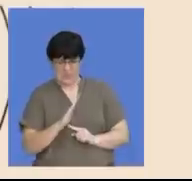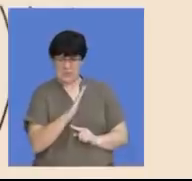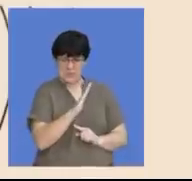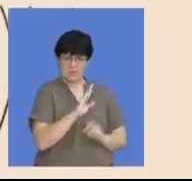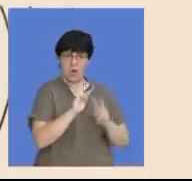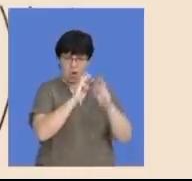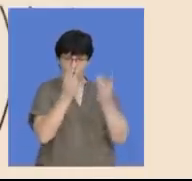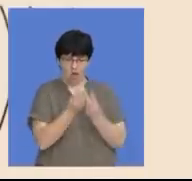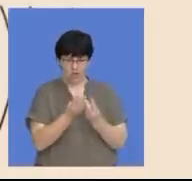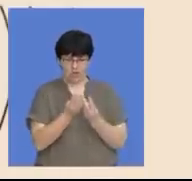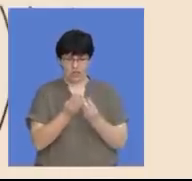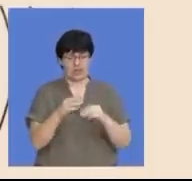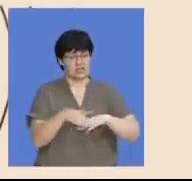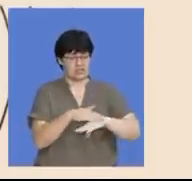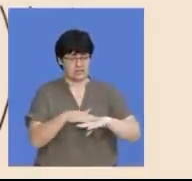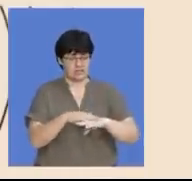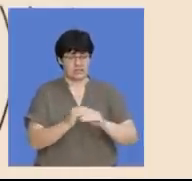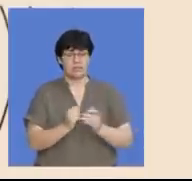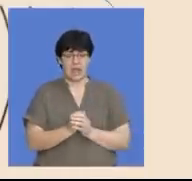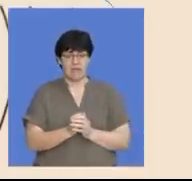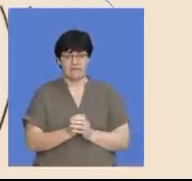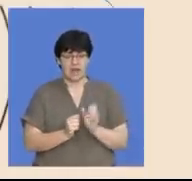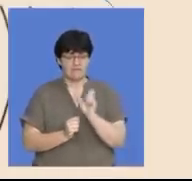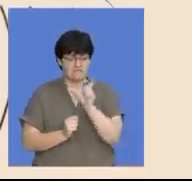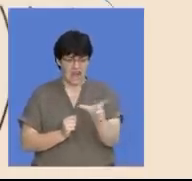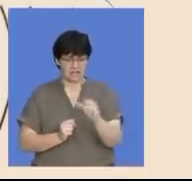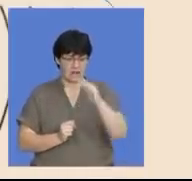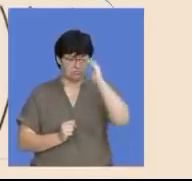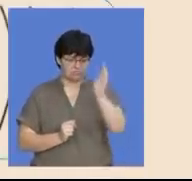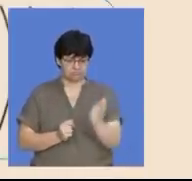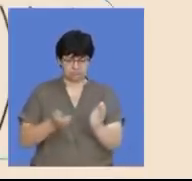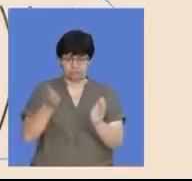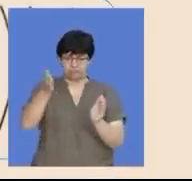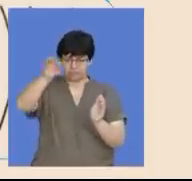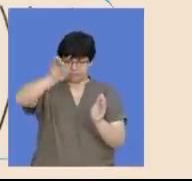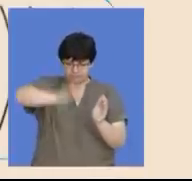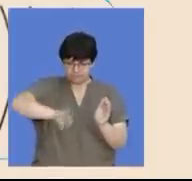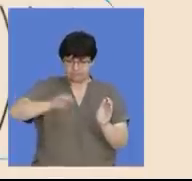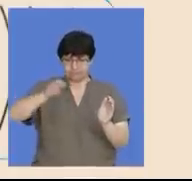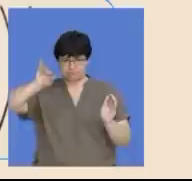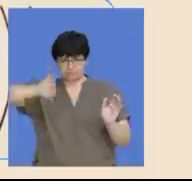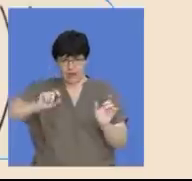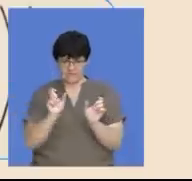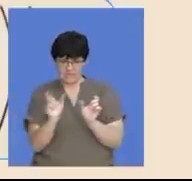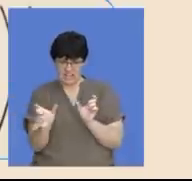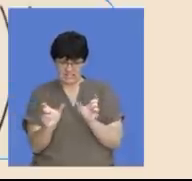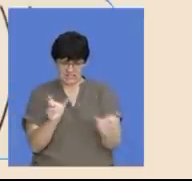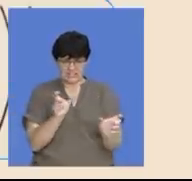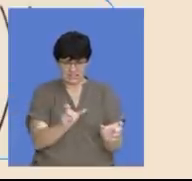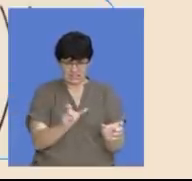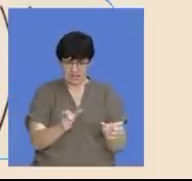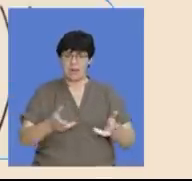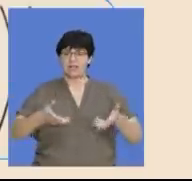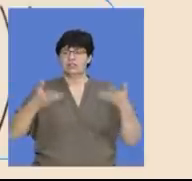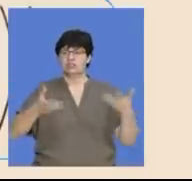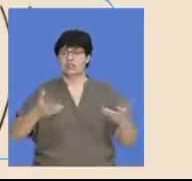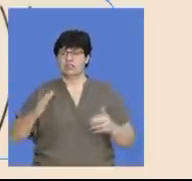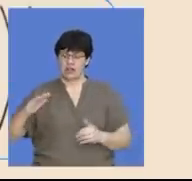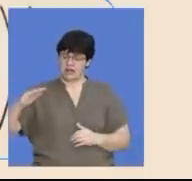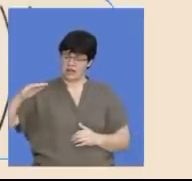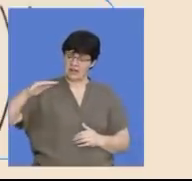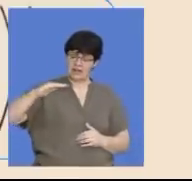on the Earth's surface. When the contour lines are more far apart, notice the gentleness of that